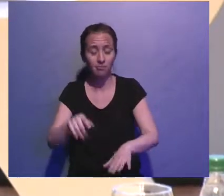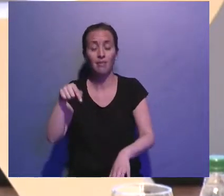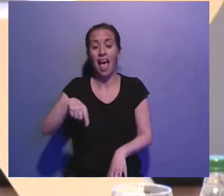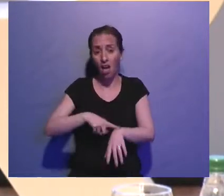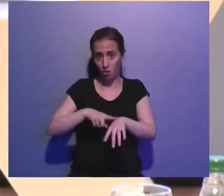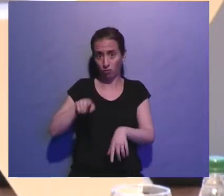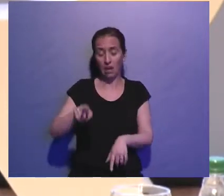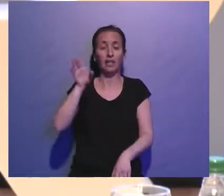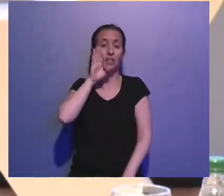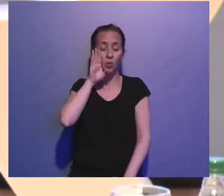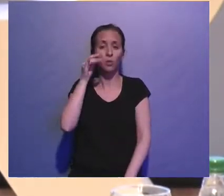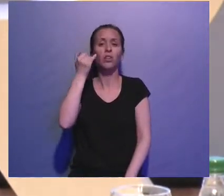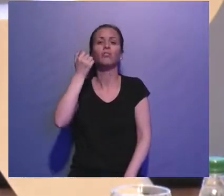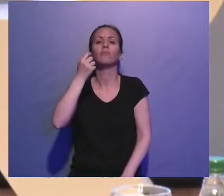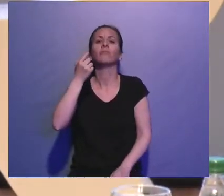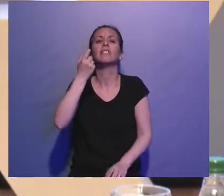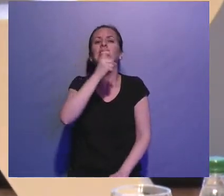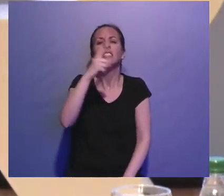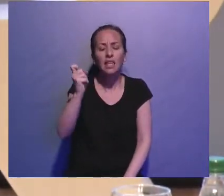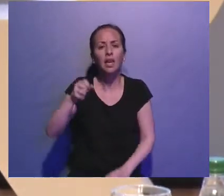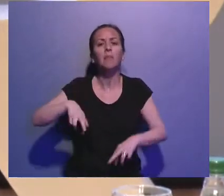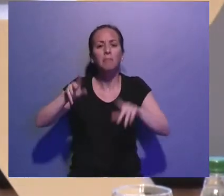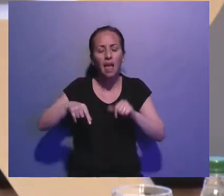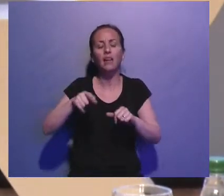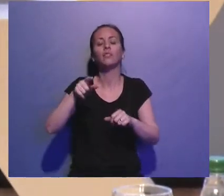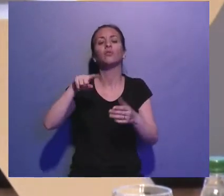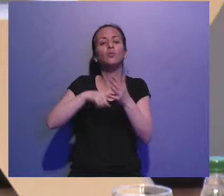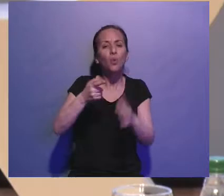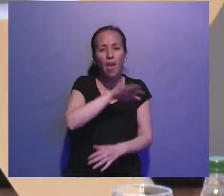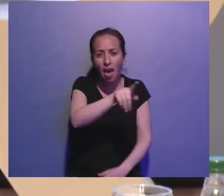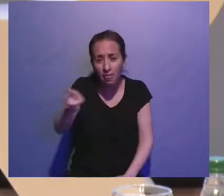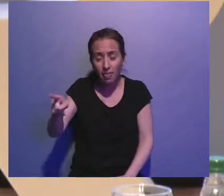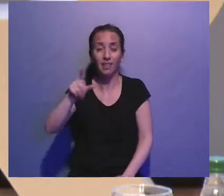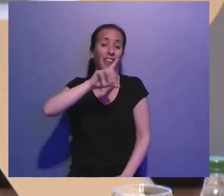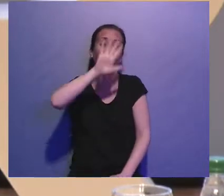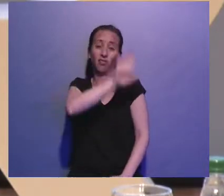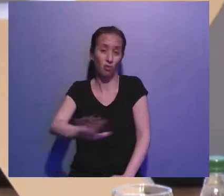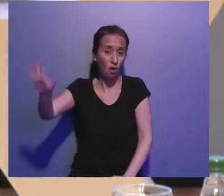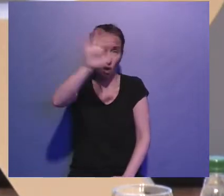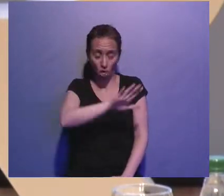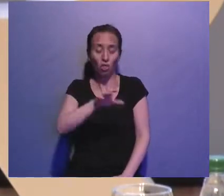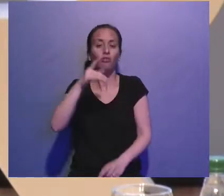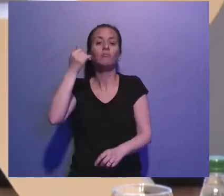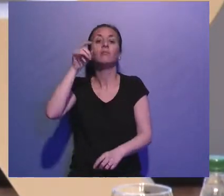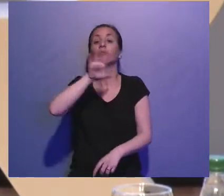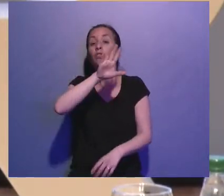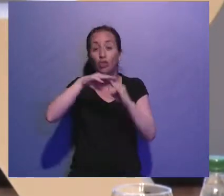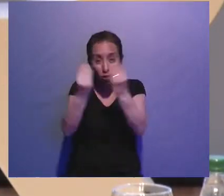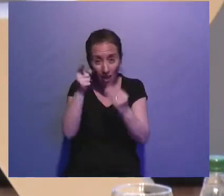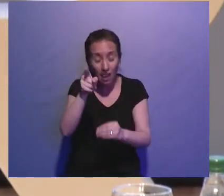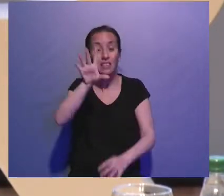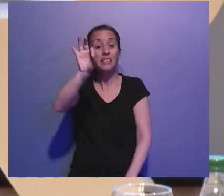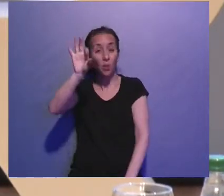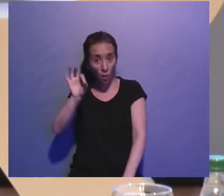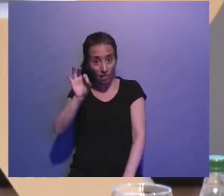data policies in cities nationwide. 50 of those have been policies that Sunlight directly assisted with.